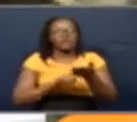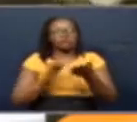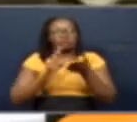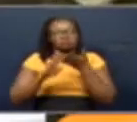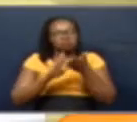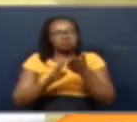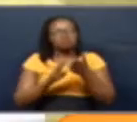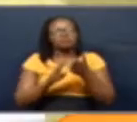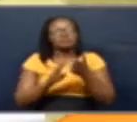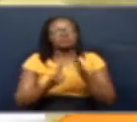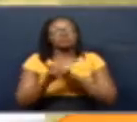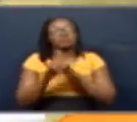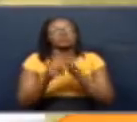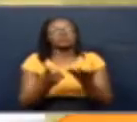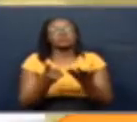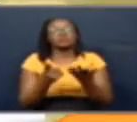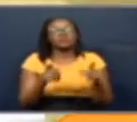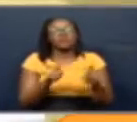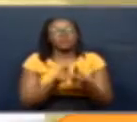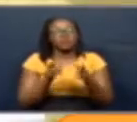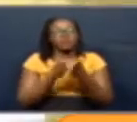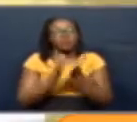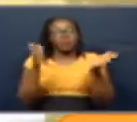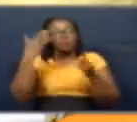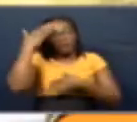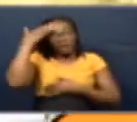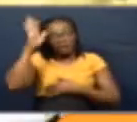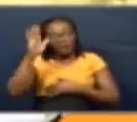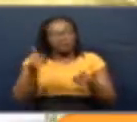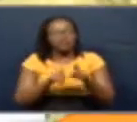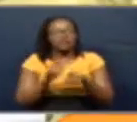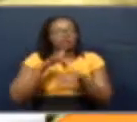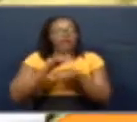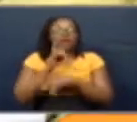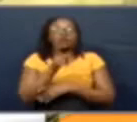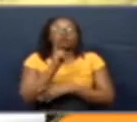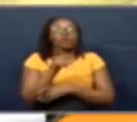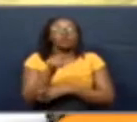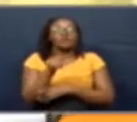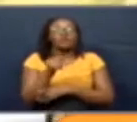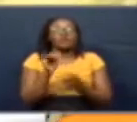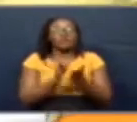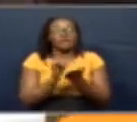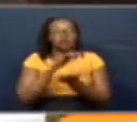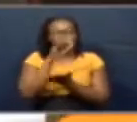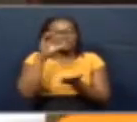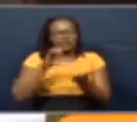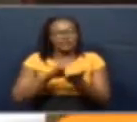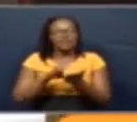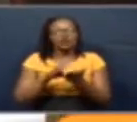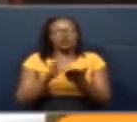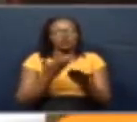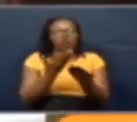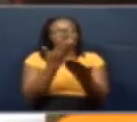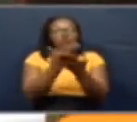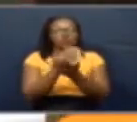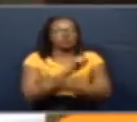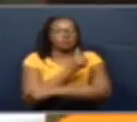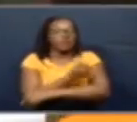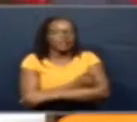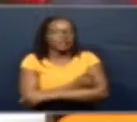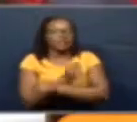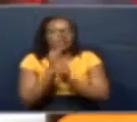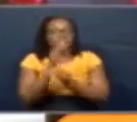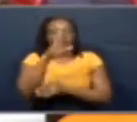Public awareness on disaster preparedness and early warning disaster monitoring will be at the heart of the proposed authority's mandate. Should the